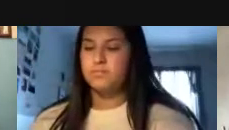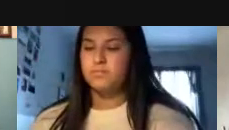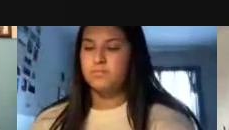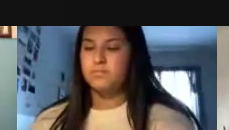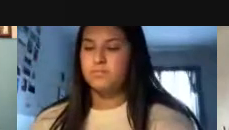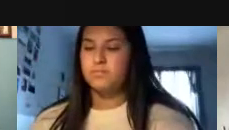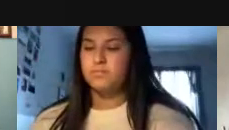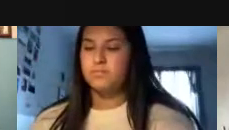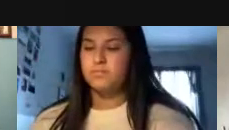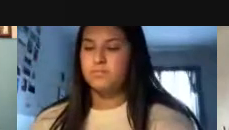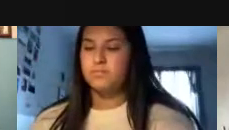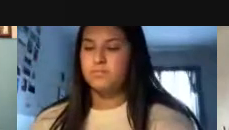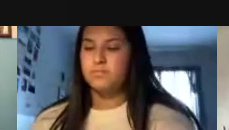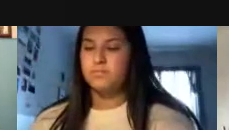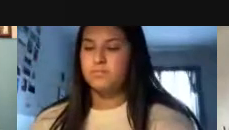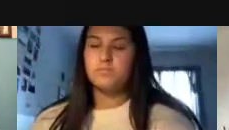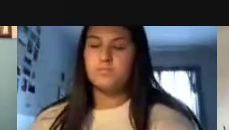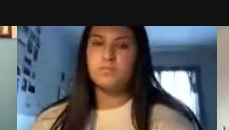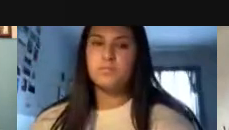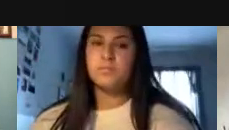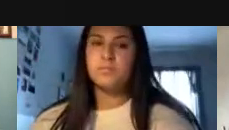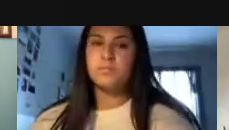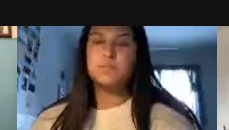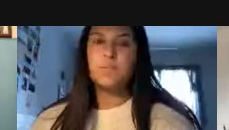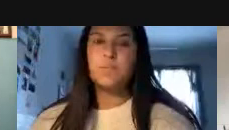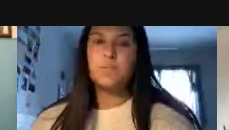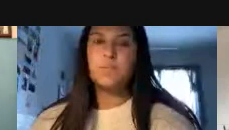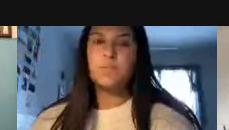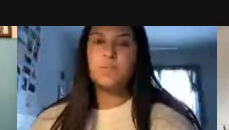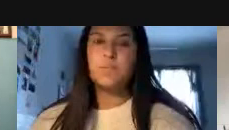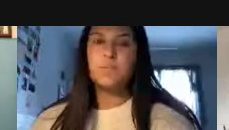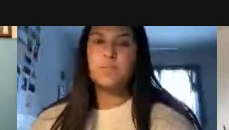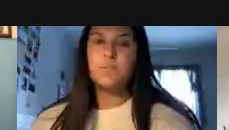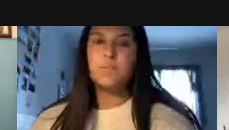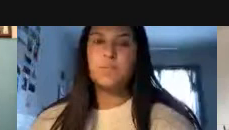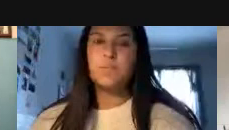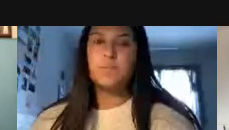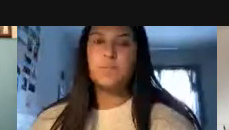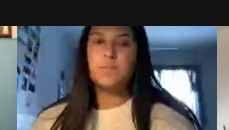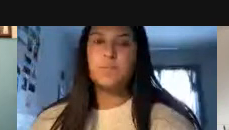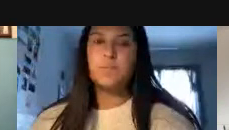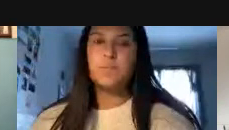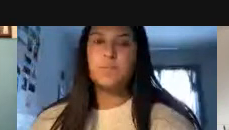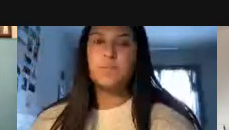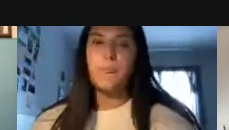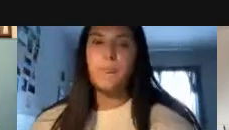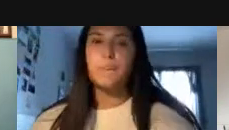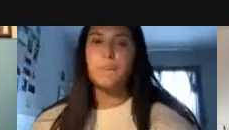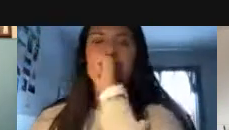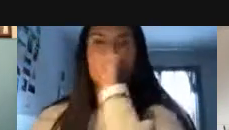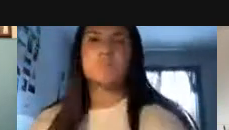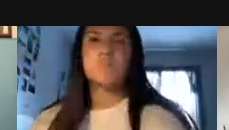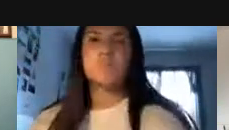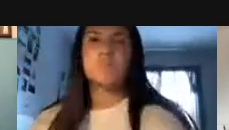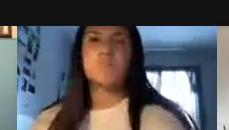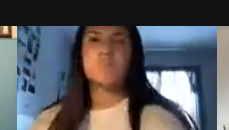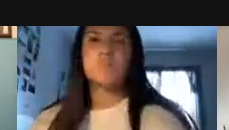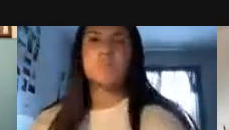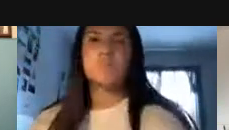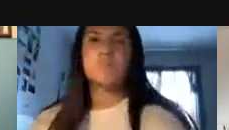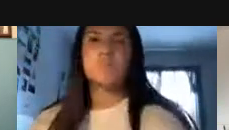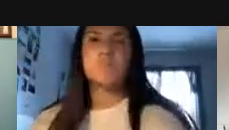and colleagues being able to effectively partner on behalf of children. And then we identify, prevent, and minimize compassion fatigue within ourselves. So